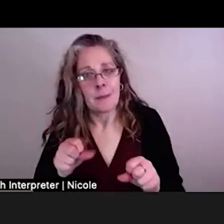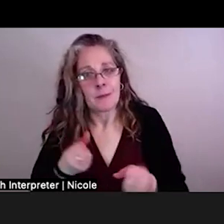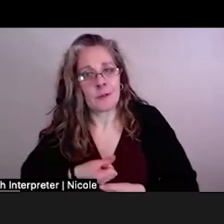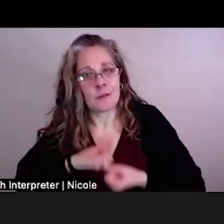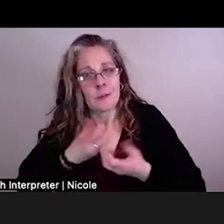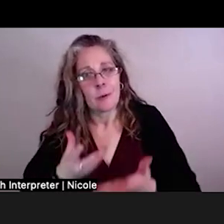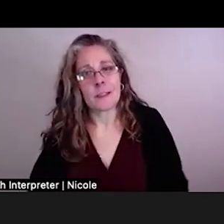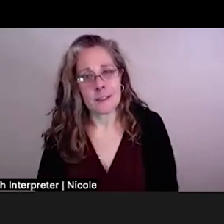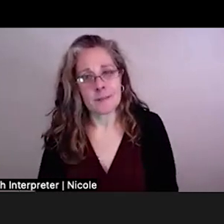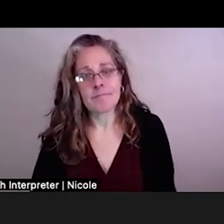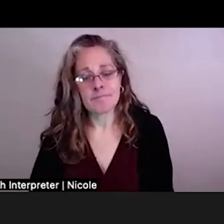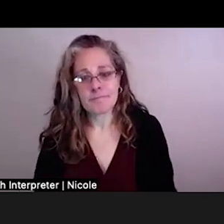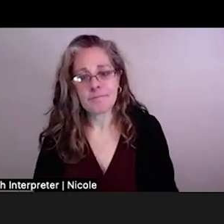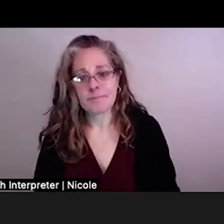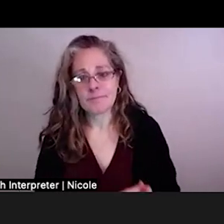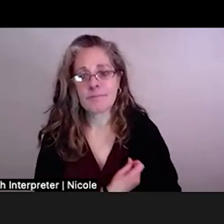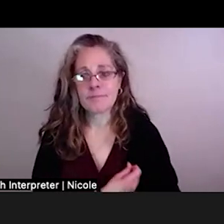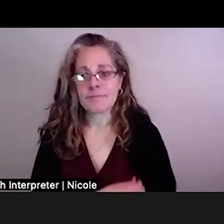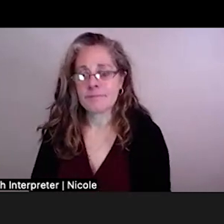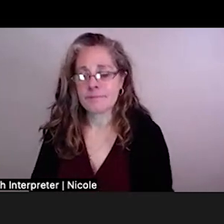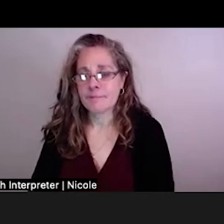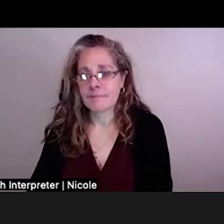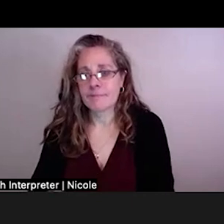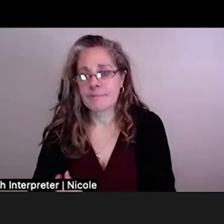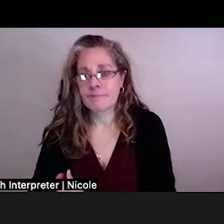the people in front of you are just no.